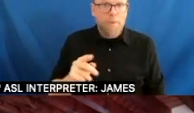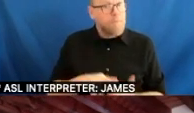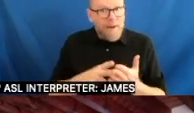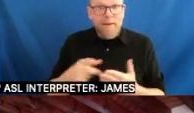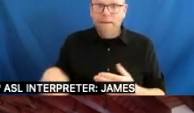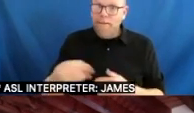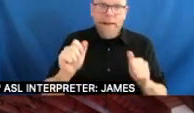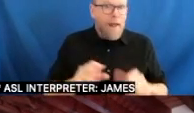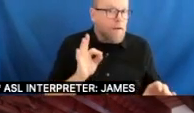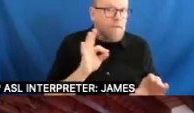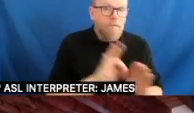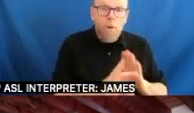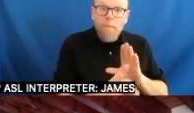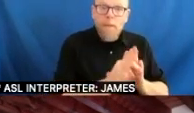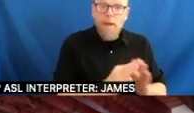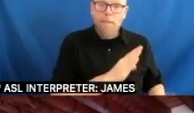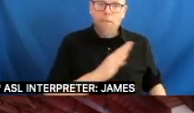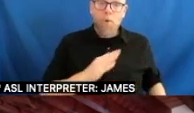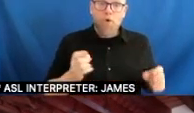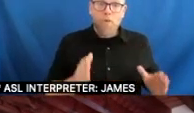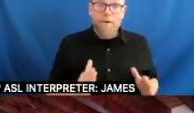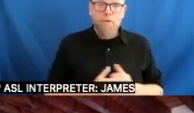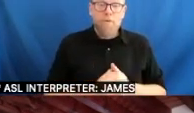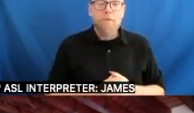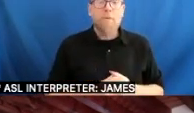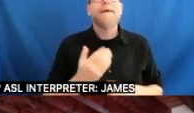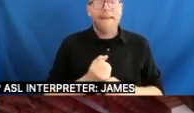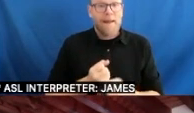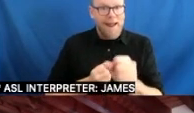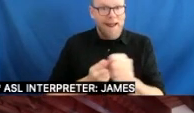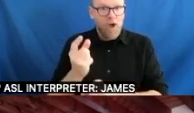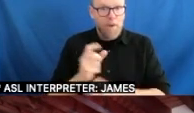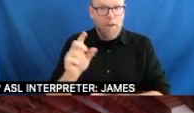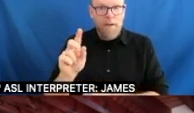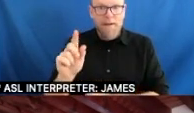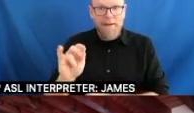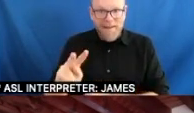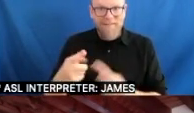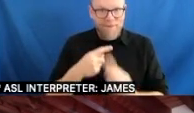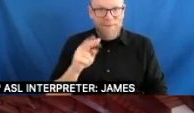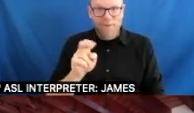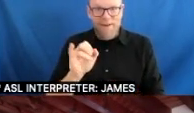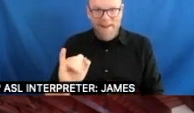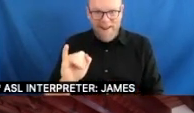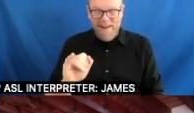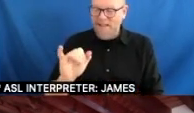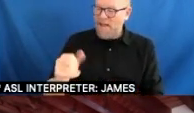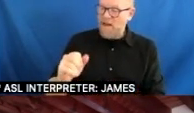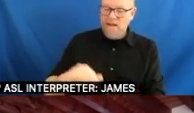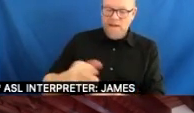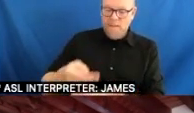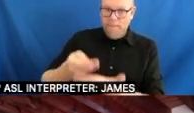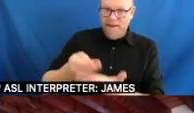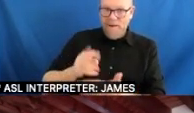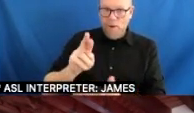the board of directors and they can receive an annual dividend from REI. The annual dividend is usually equivalent